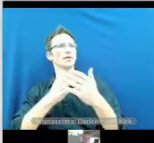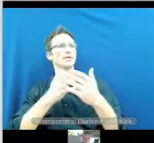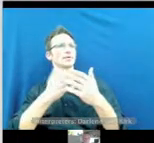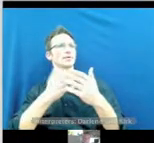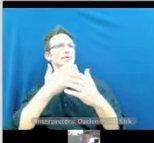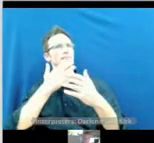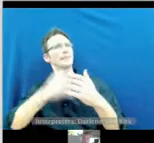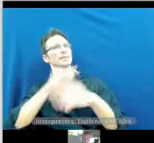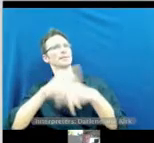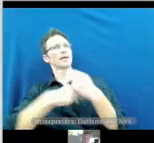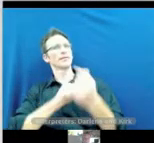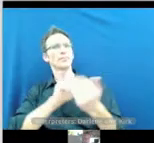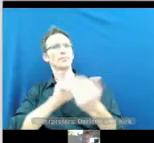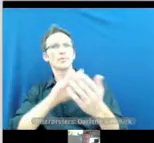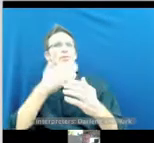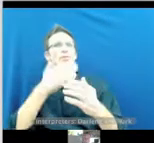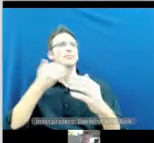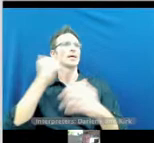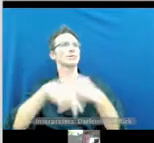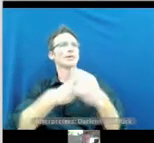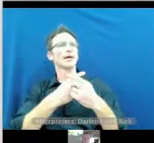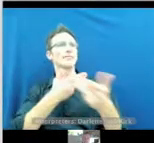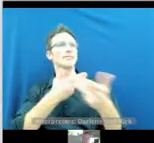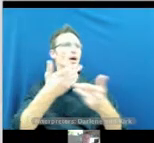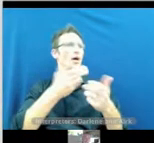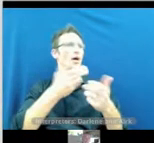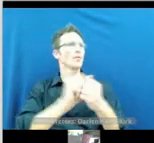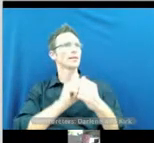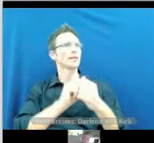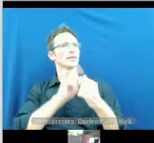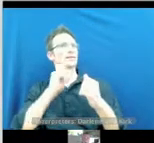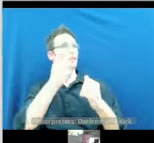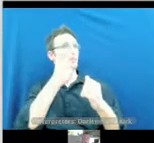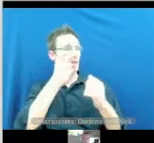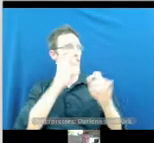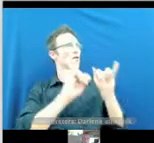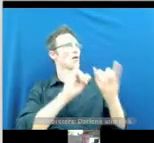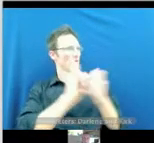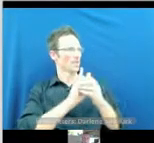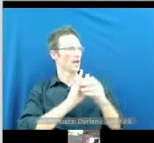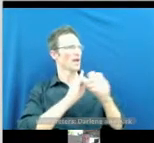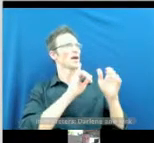more everyday, challenges. So the dialogue about